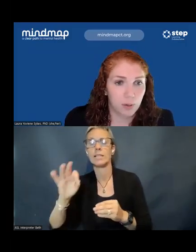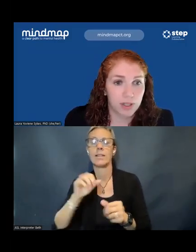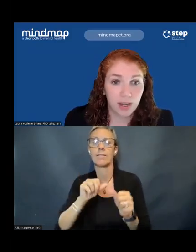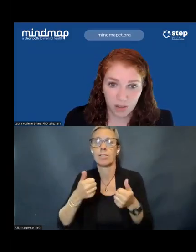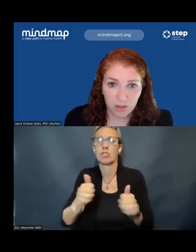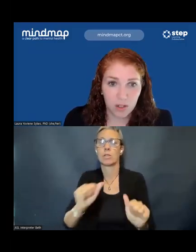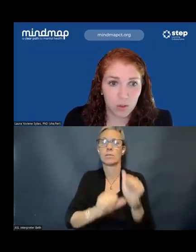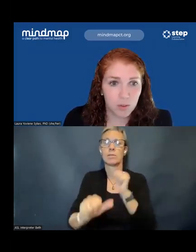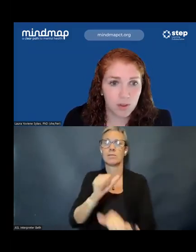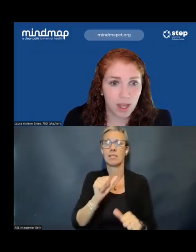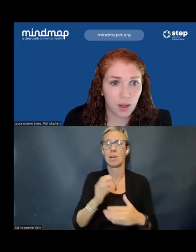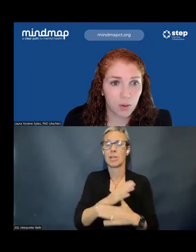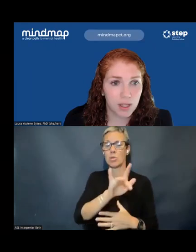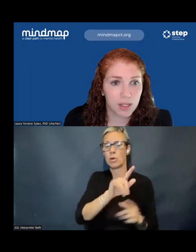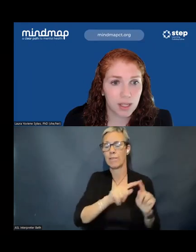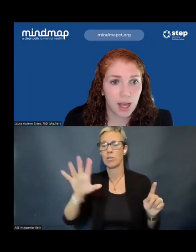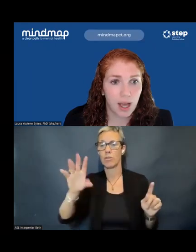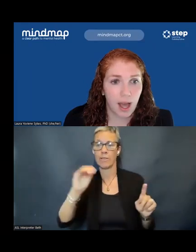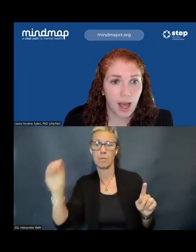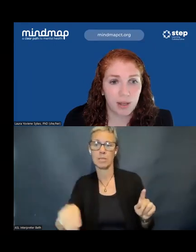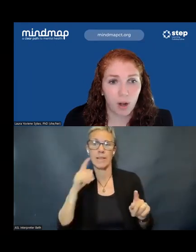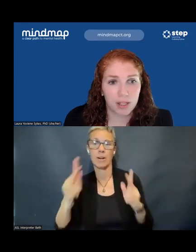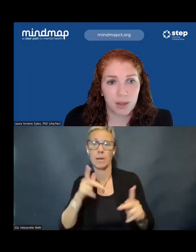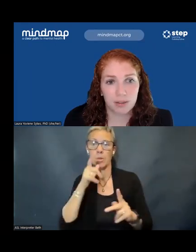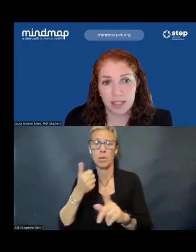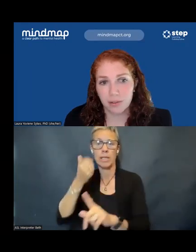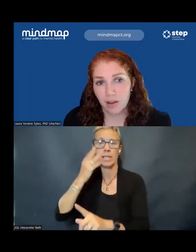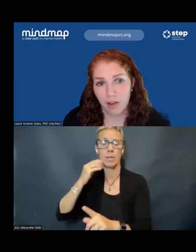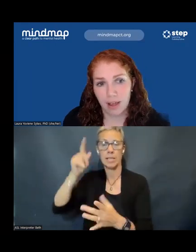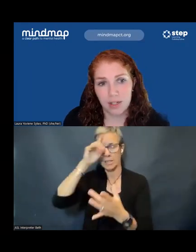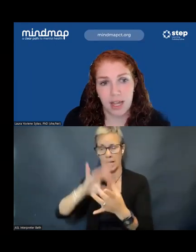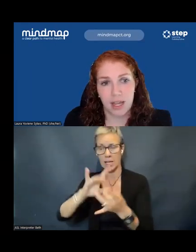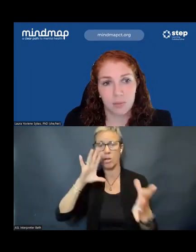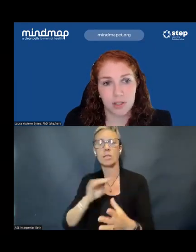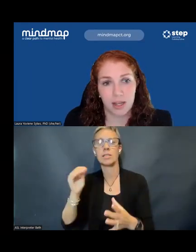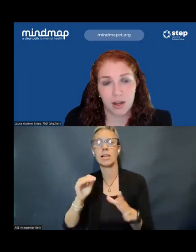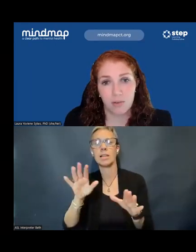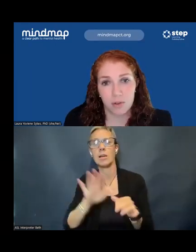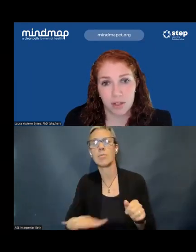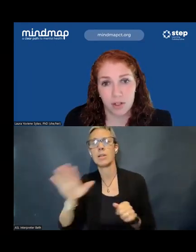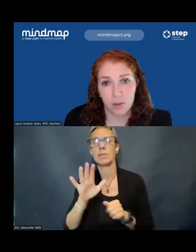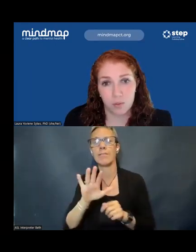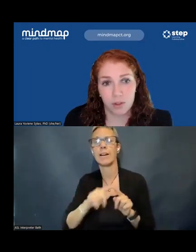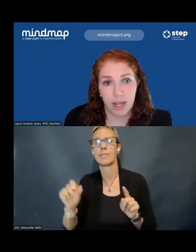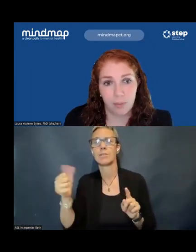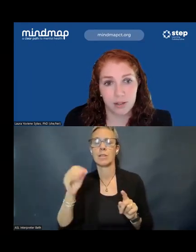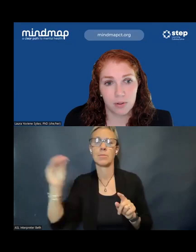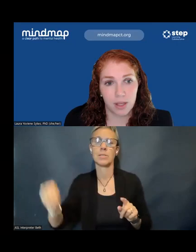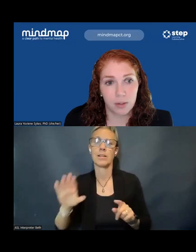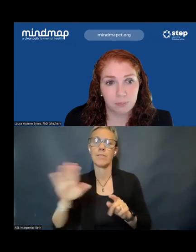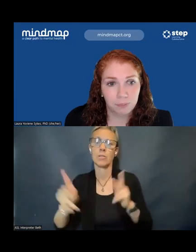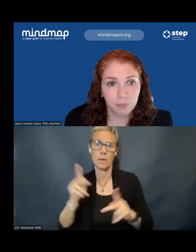to 50% of individuals with psychosis, and approximately 5 to 10% of those individuals will die